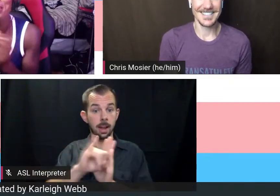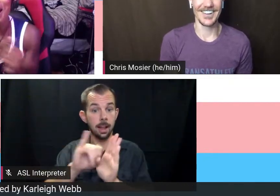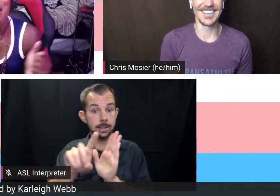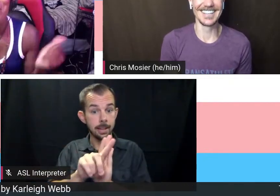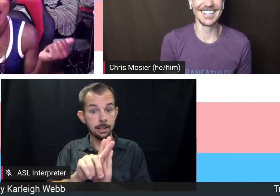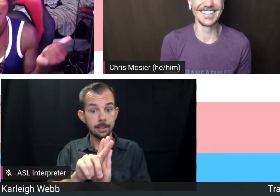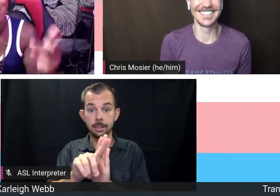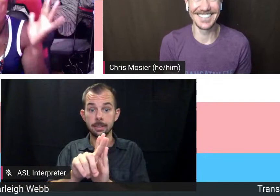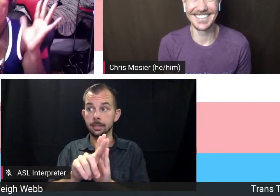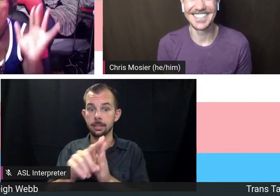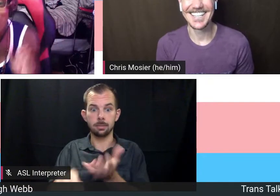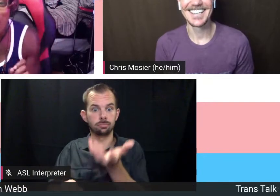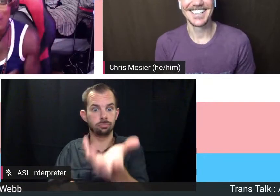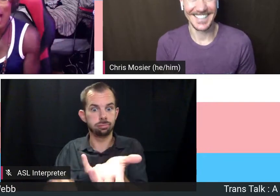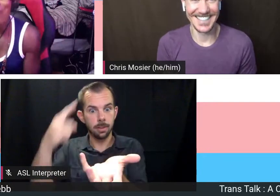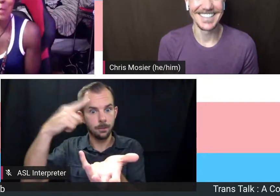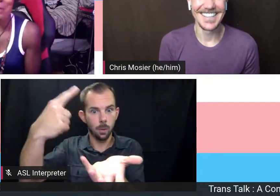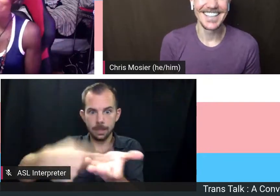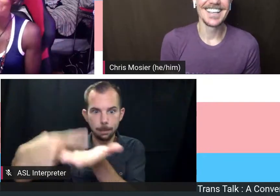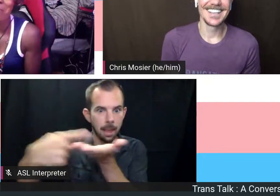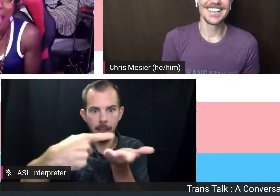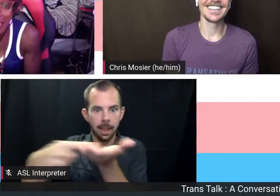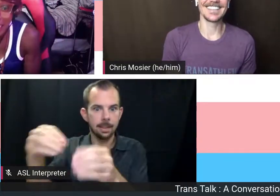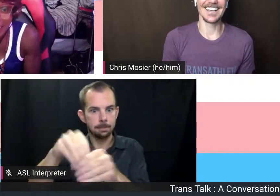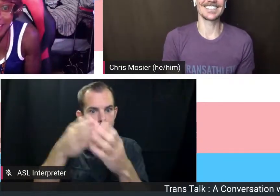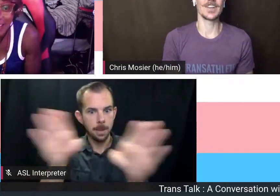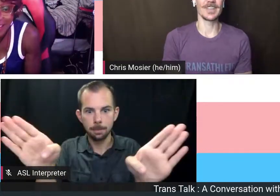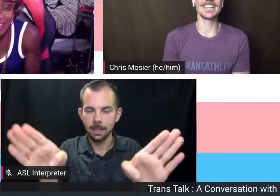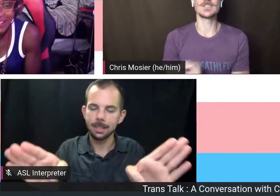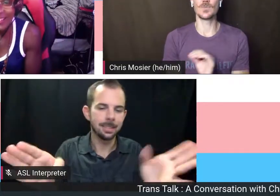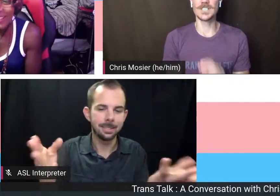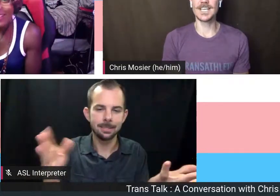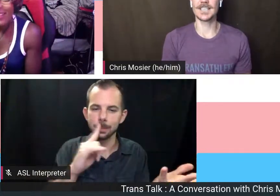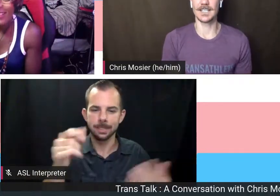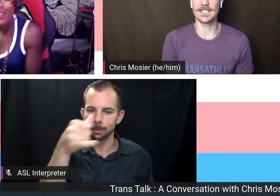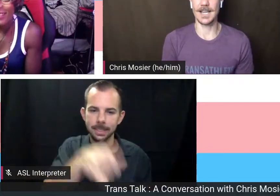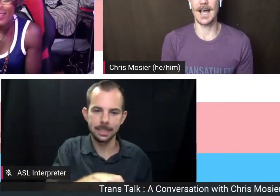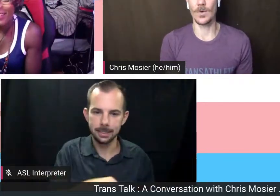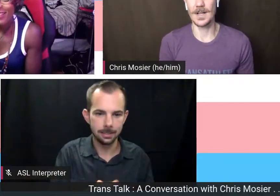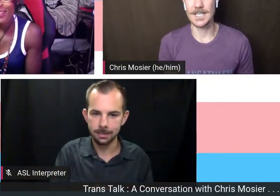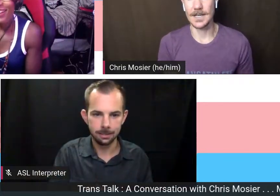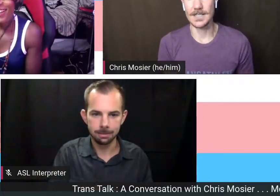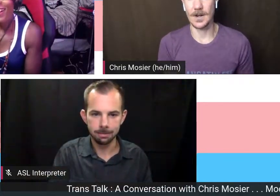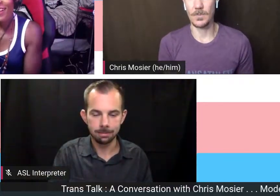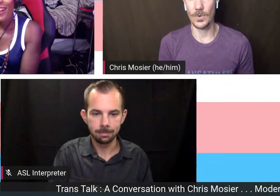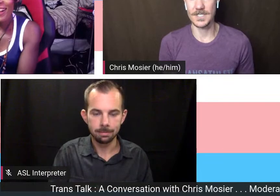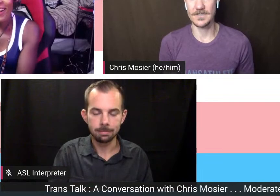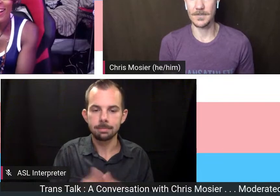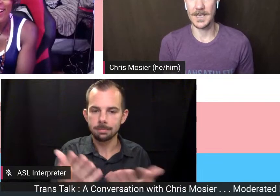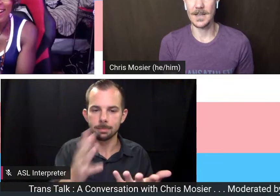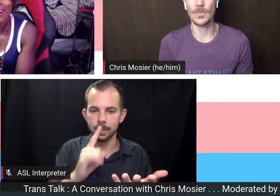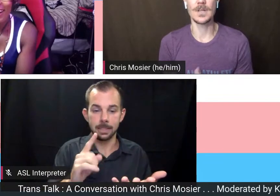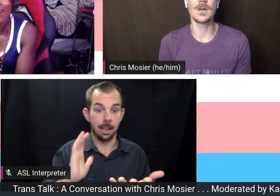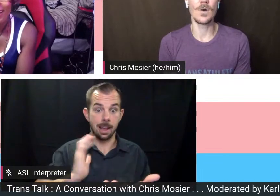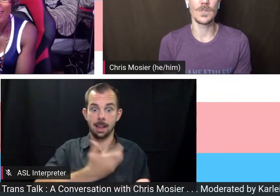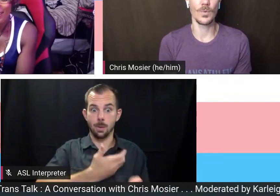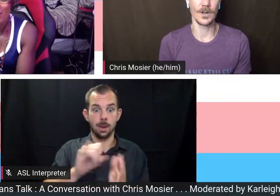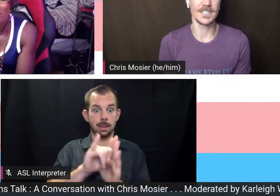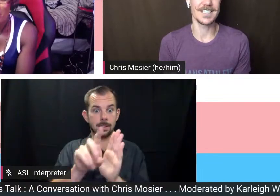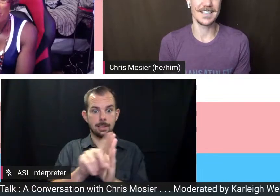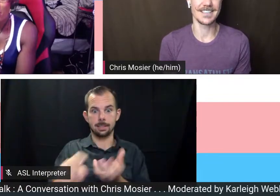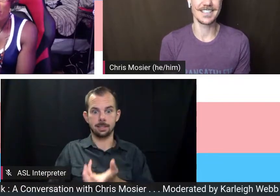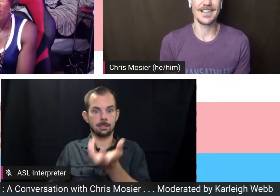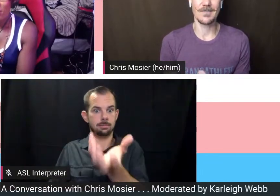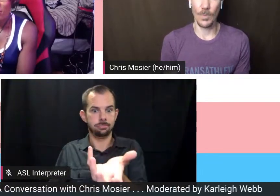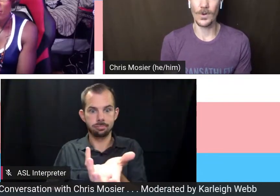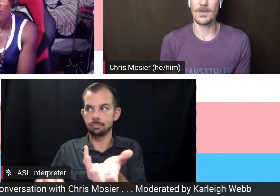One more time, amen. One more time for the people in the back. Yes. So it is ridiculous that our identities are a point of debate, and we know that we're going